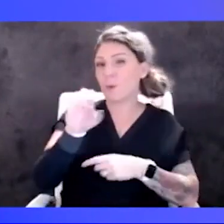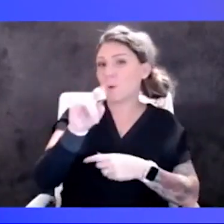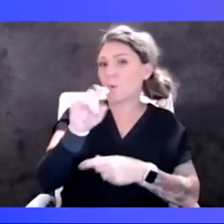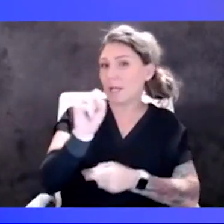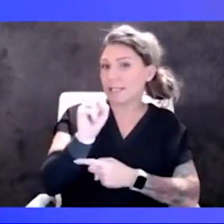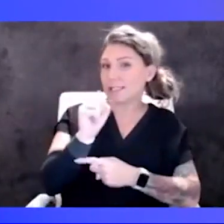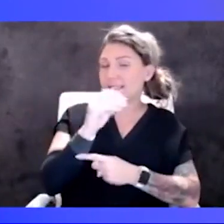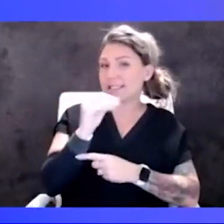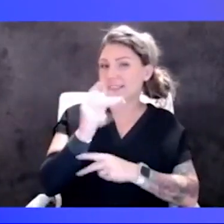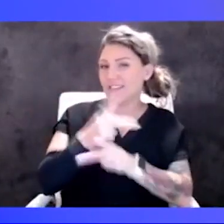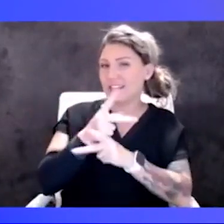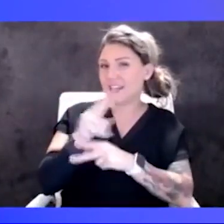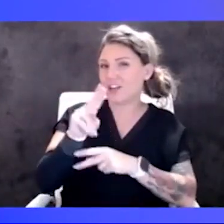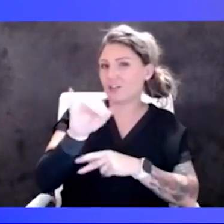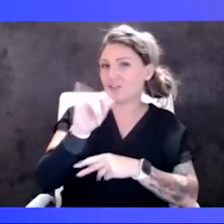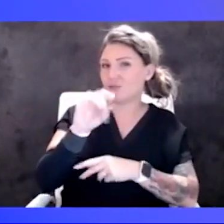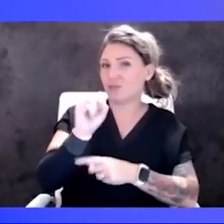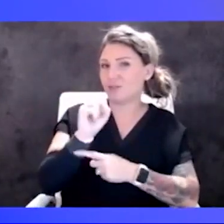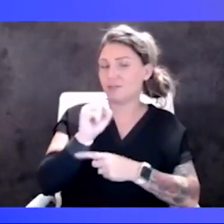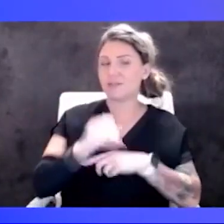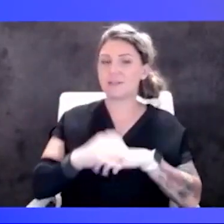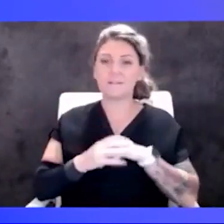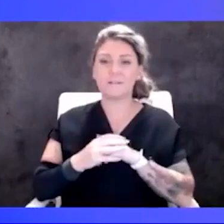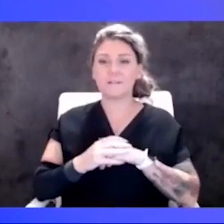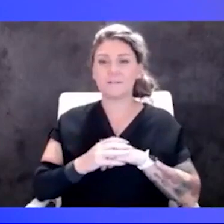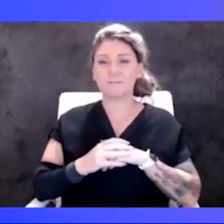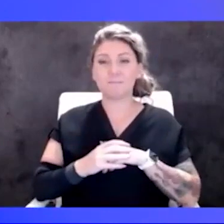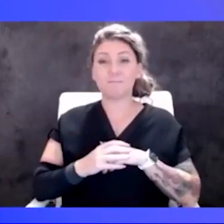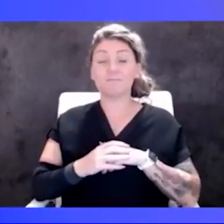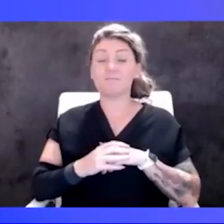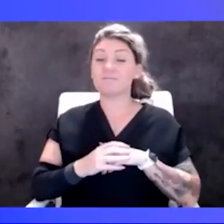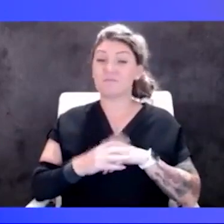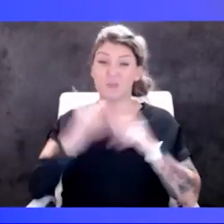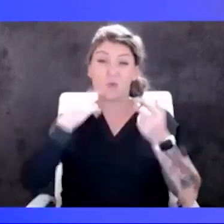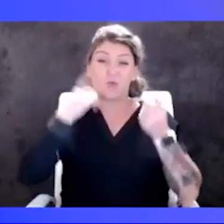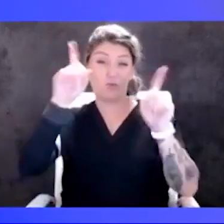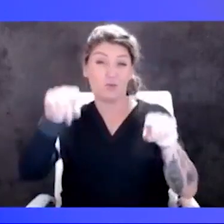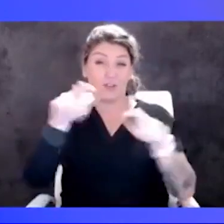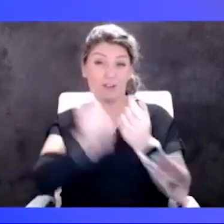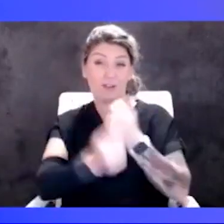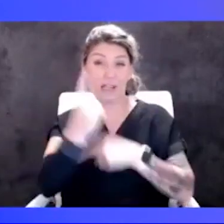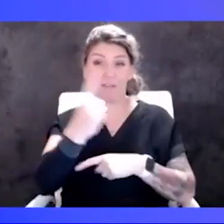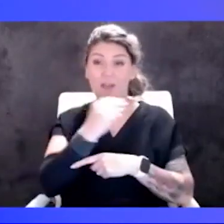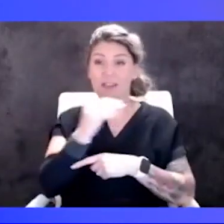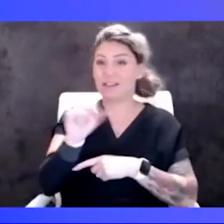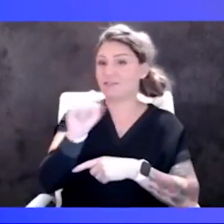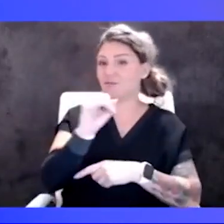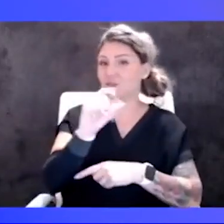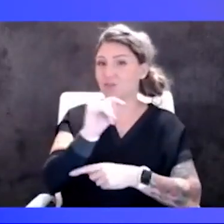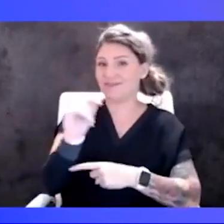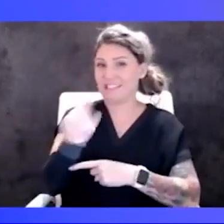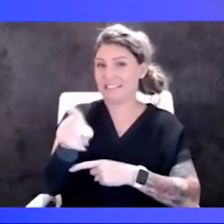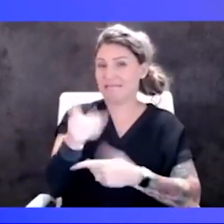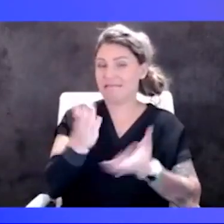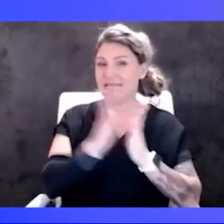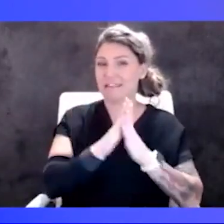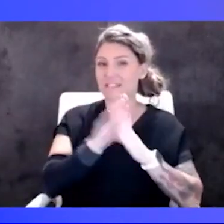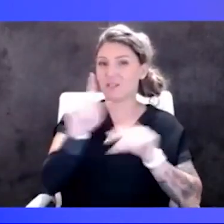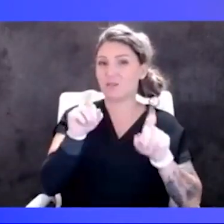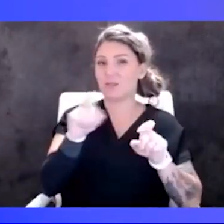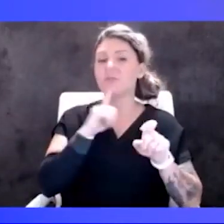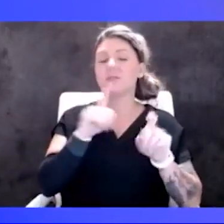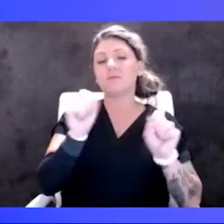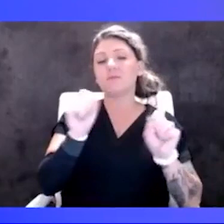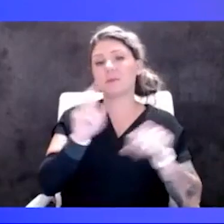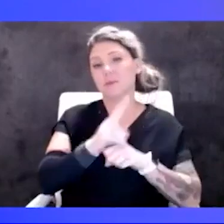units. And so I agree with everybody and Scott who asked the question that we will probably be wearing masks in the healthcare setting for